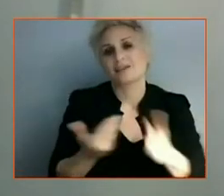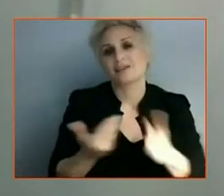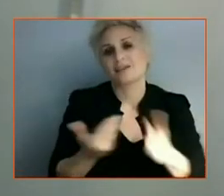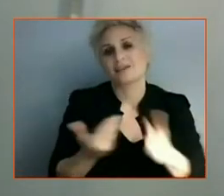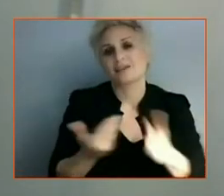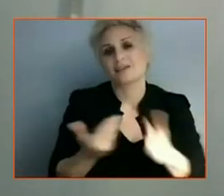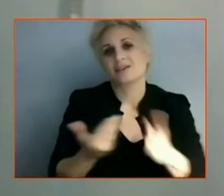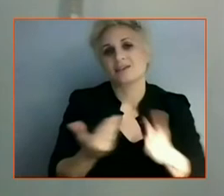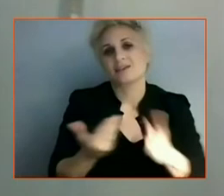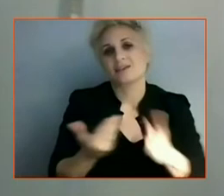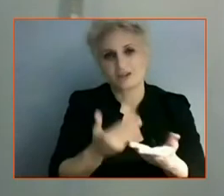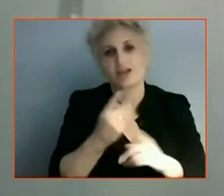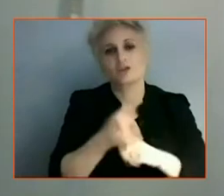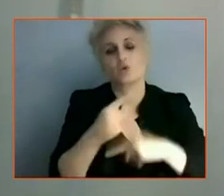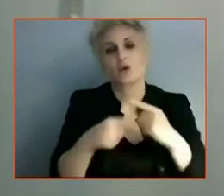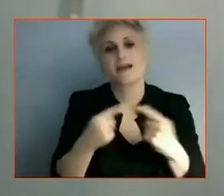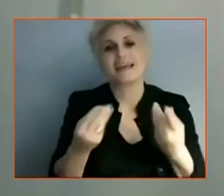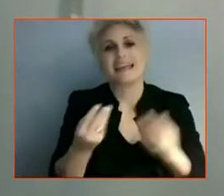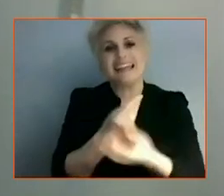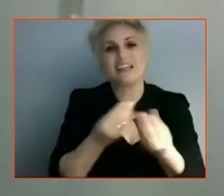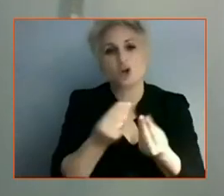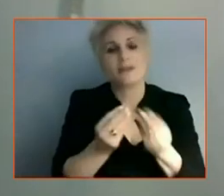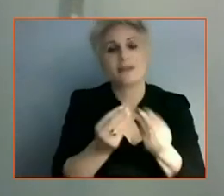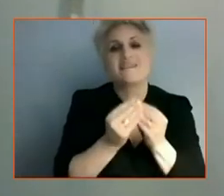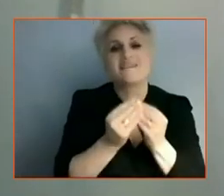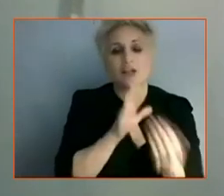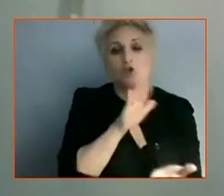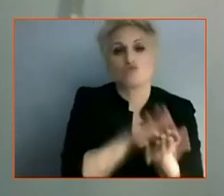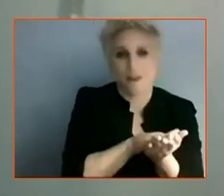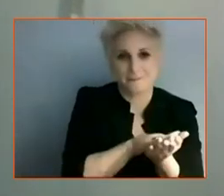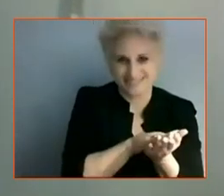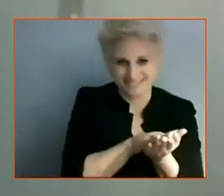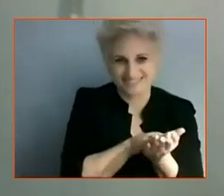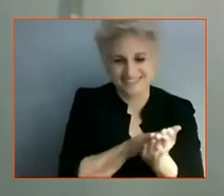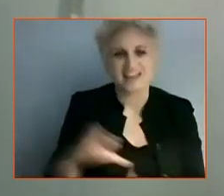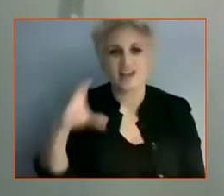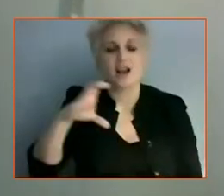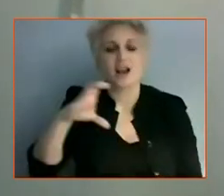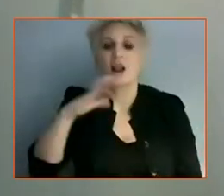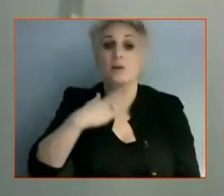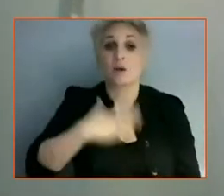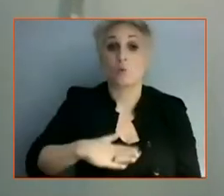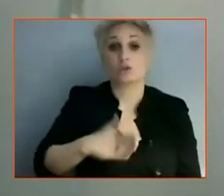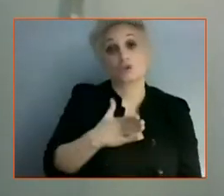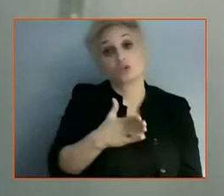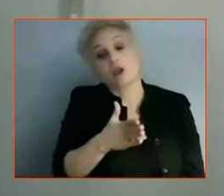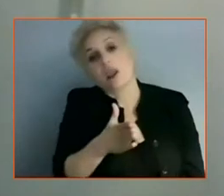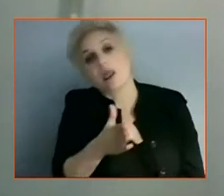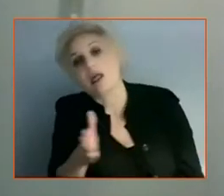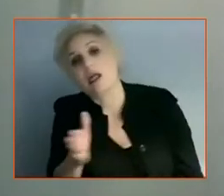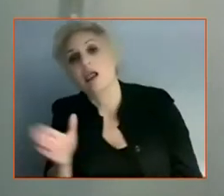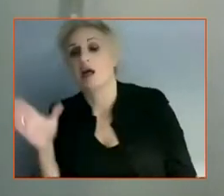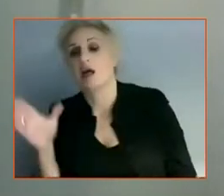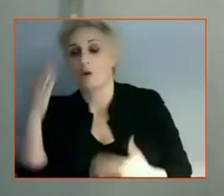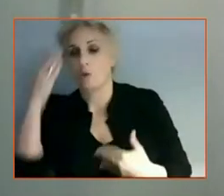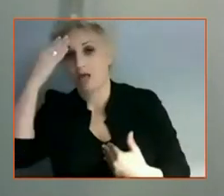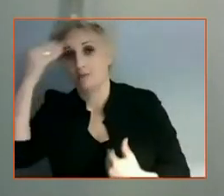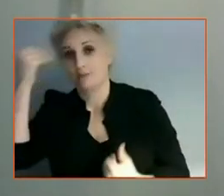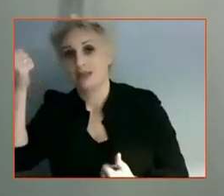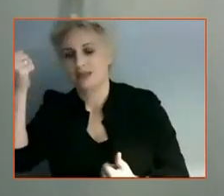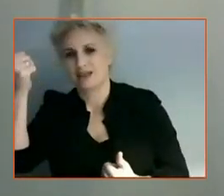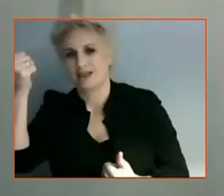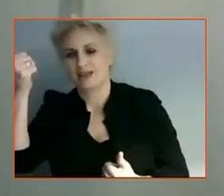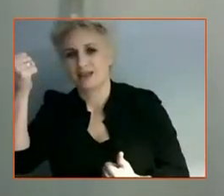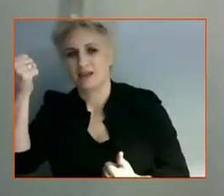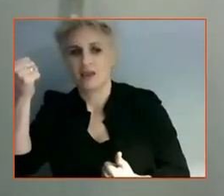the economic value track. Chlöe wants to go down entirely the well-being track. And we're about both,